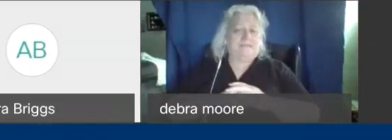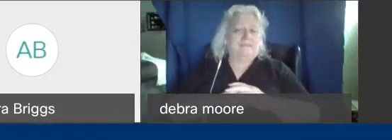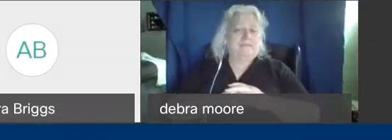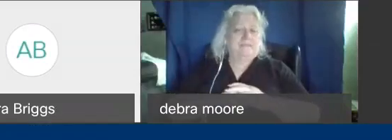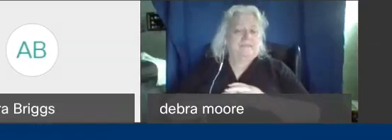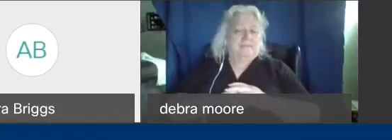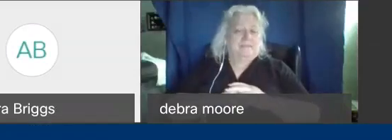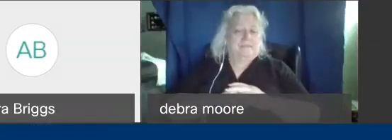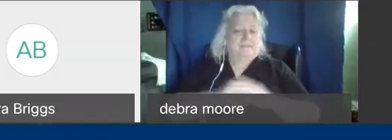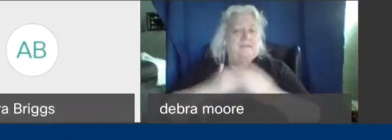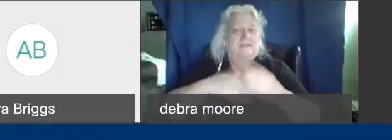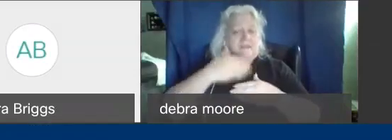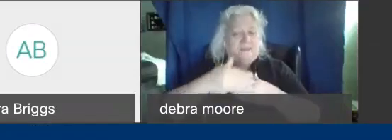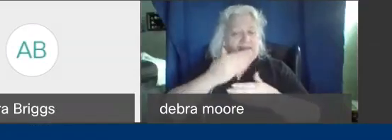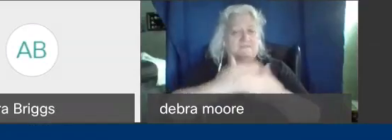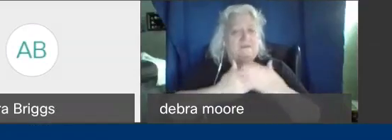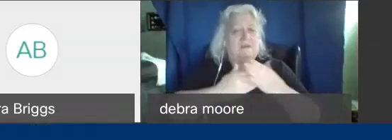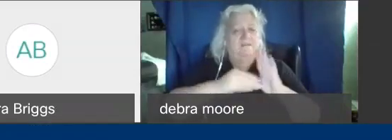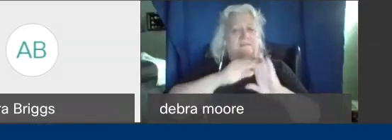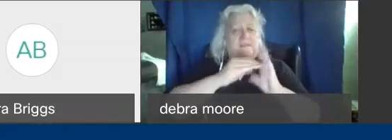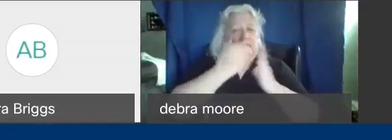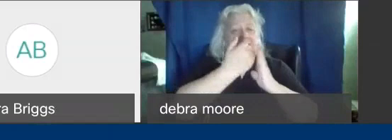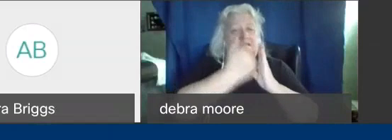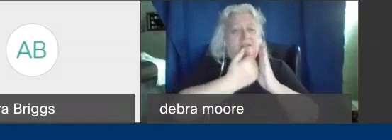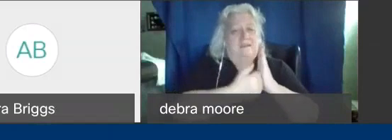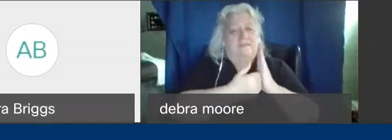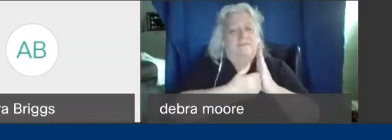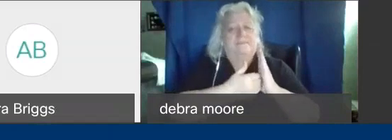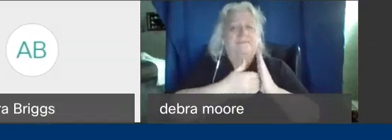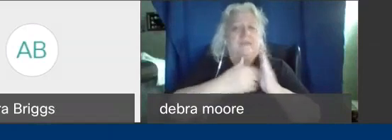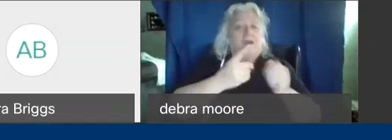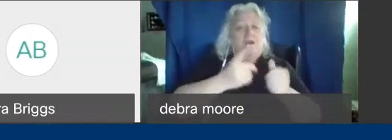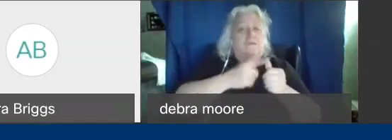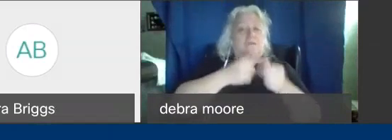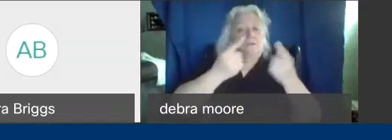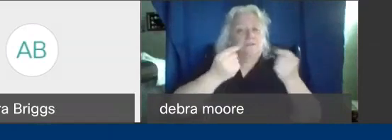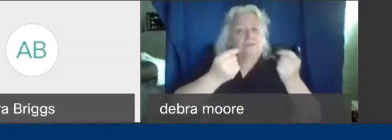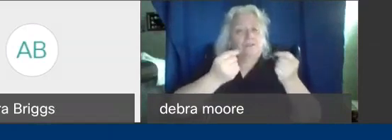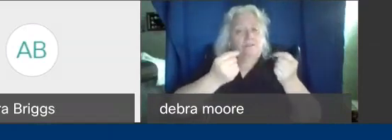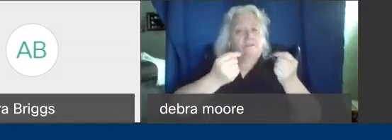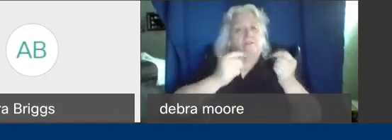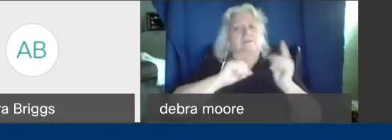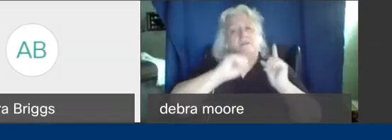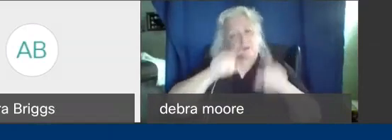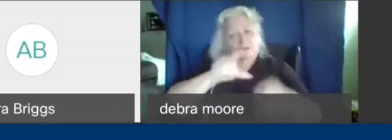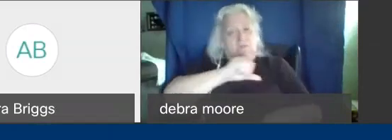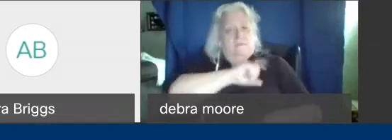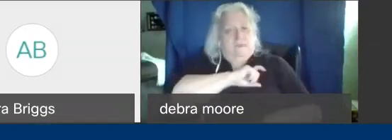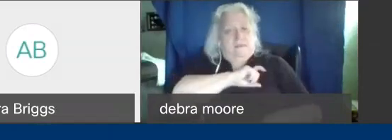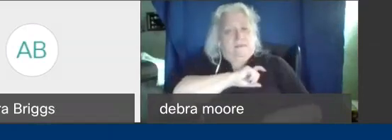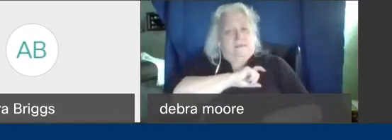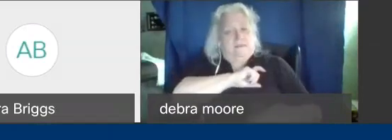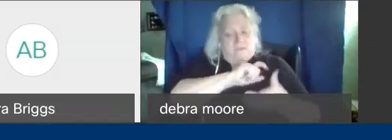that. Okay, so the next part is when confronted with sexual misconduct. First, you'll report to the police, submit firsthand